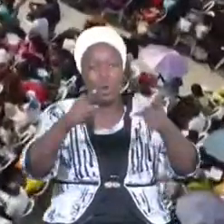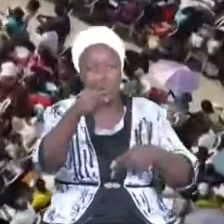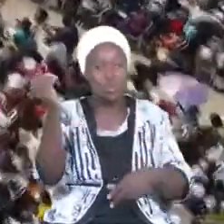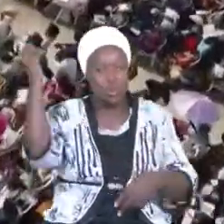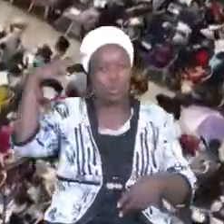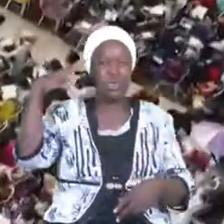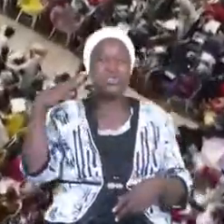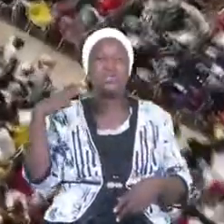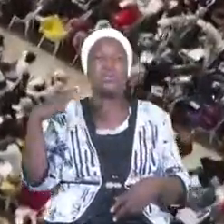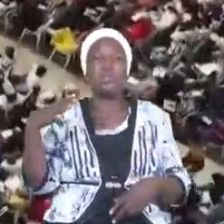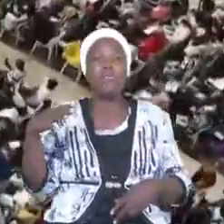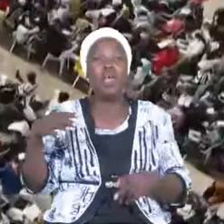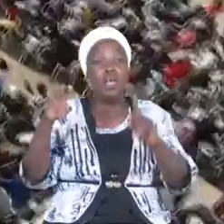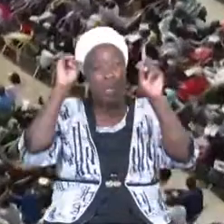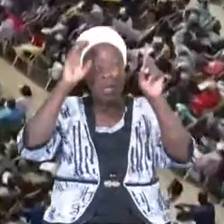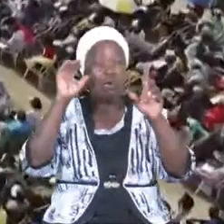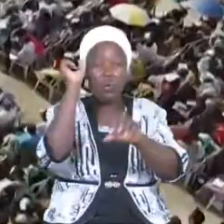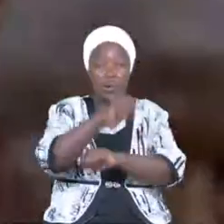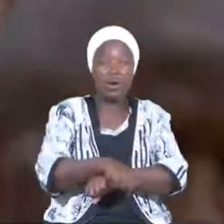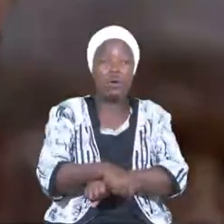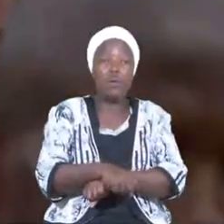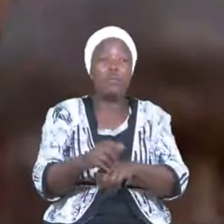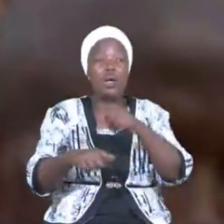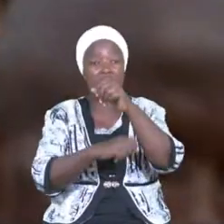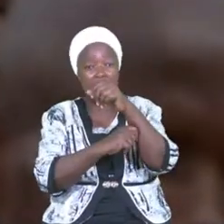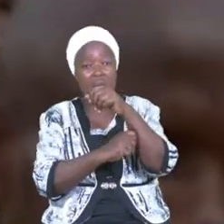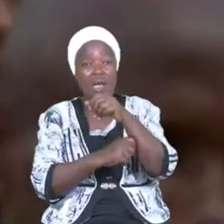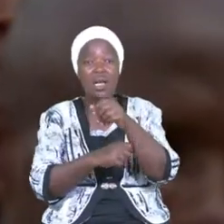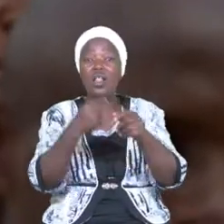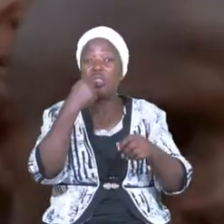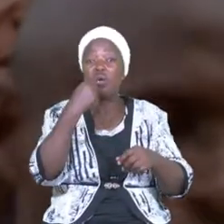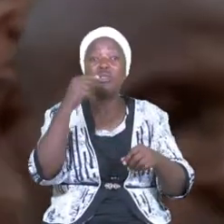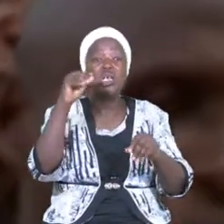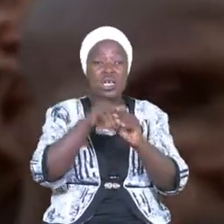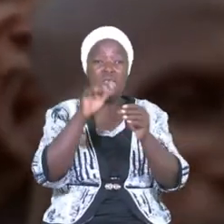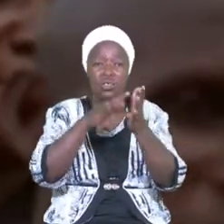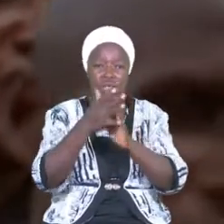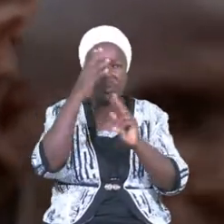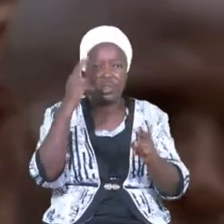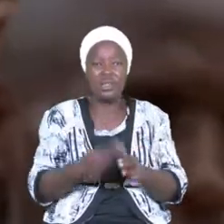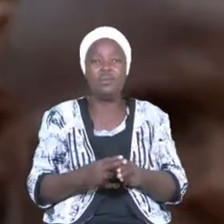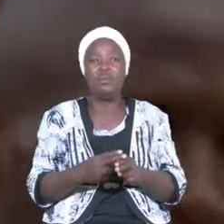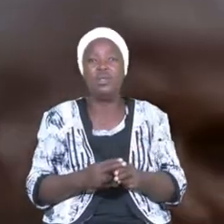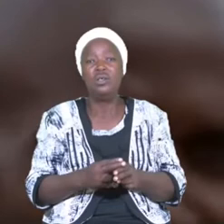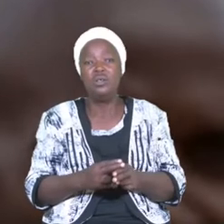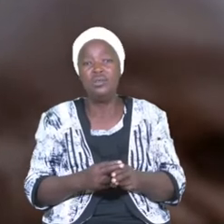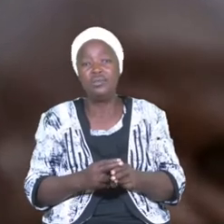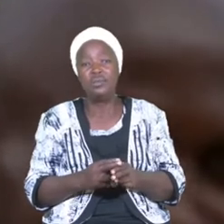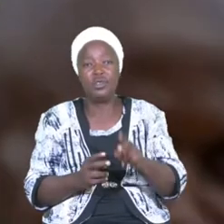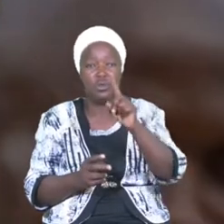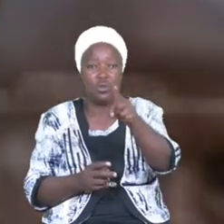You'll overcome carnal tongues in Jesus' name. Look